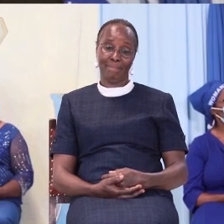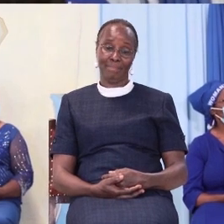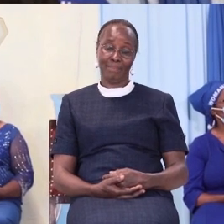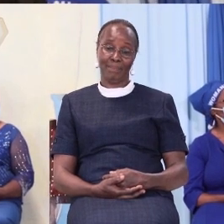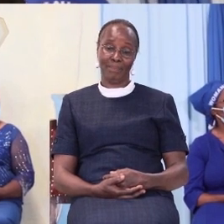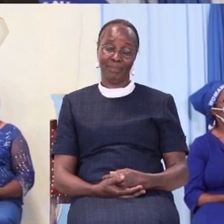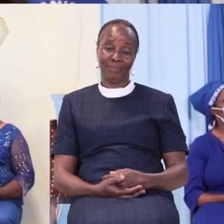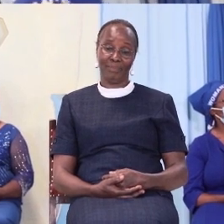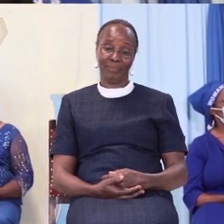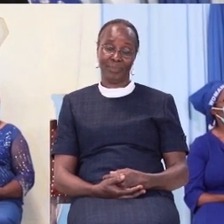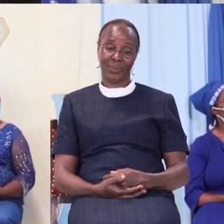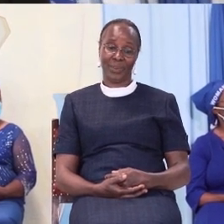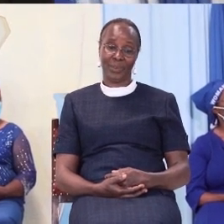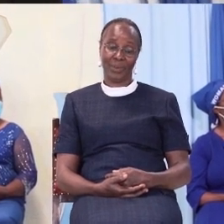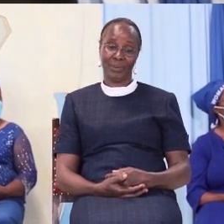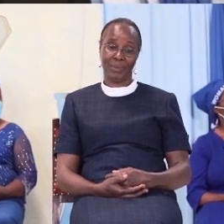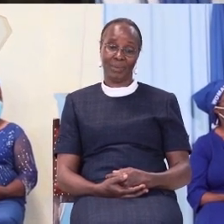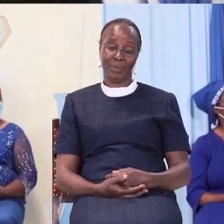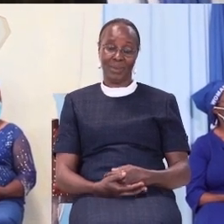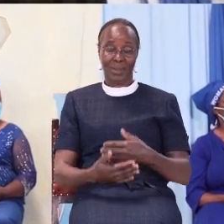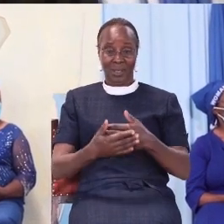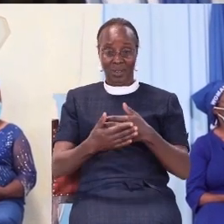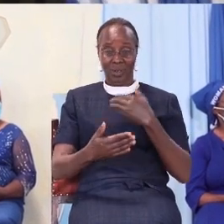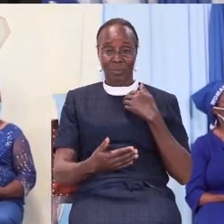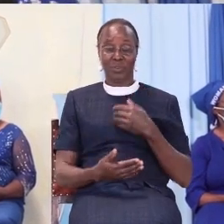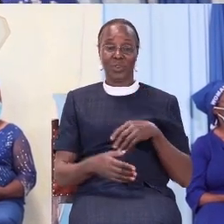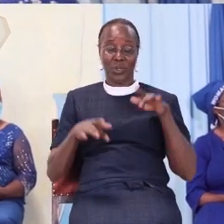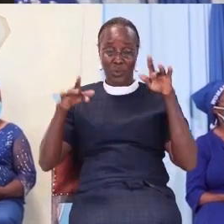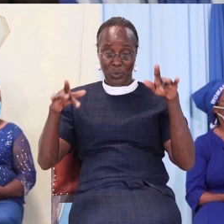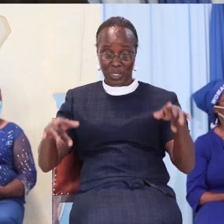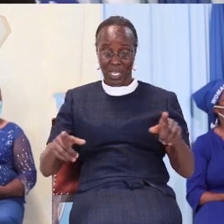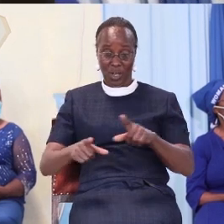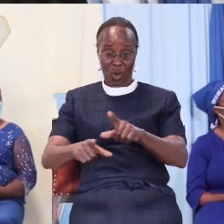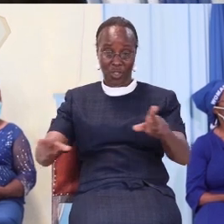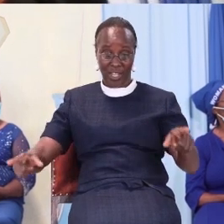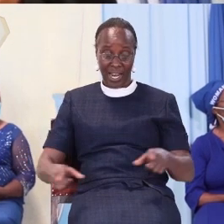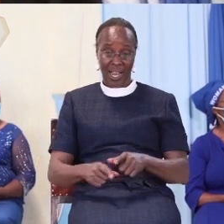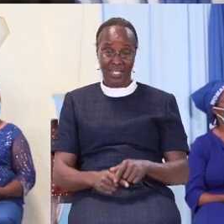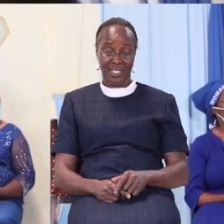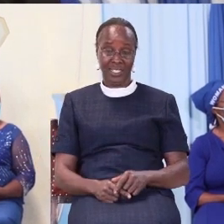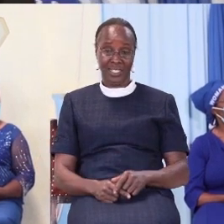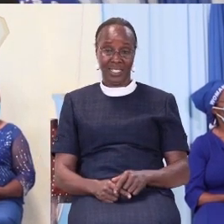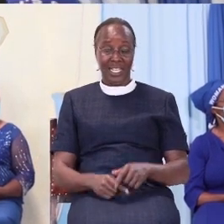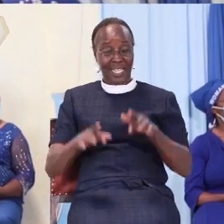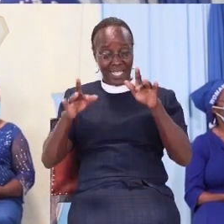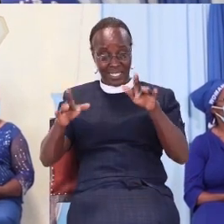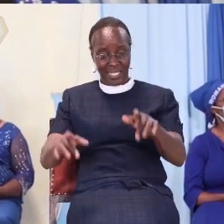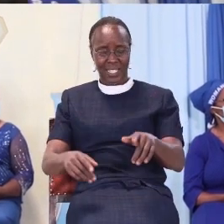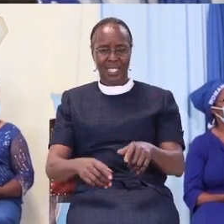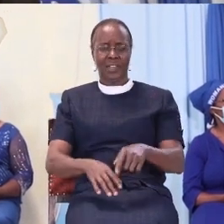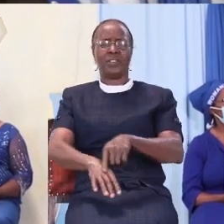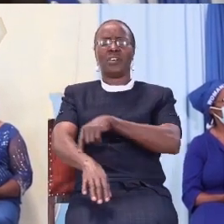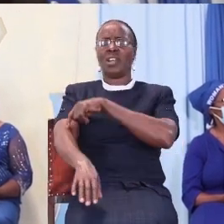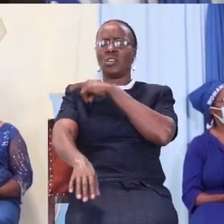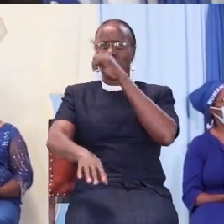Even before you settled where you are settling today, they had settled there many, many years before you.